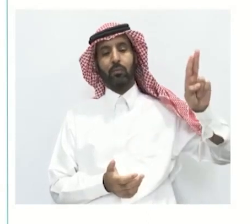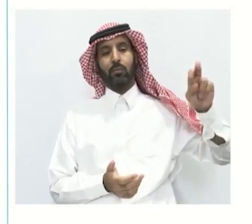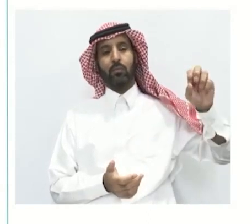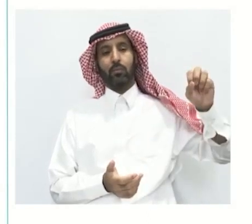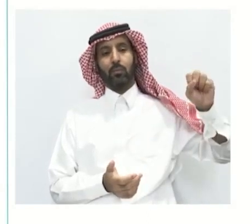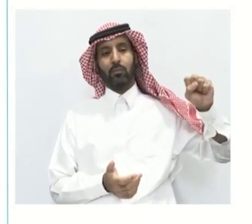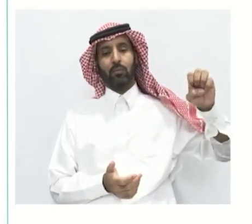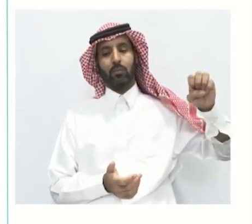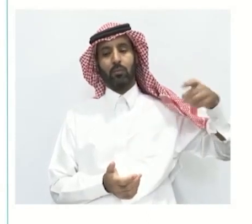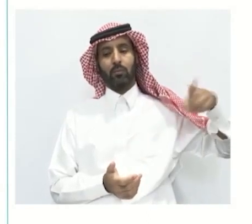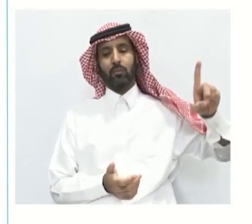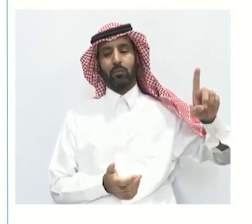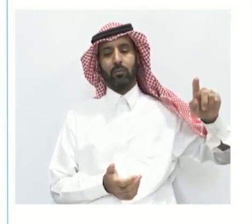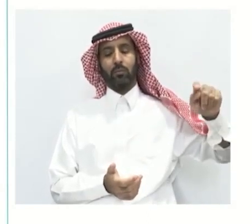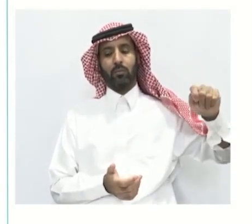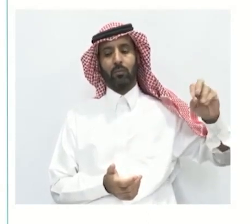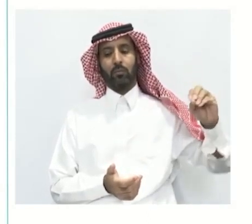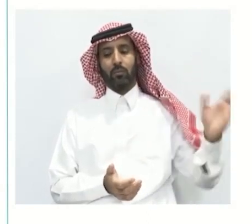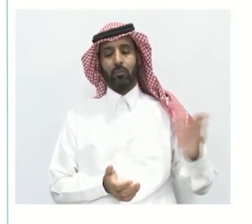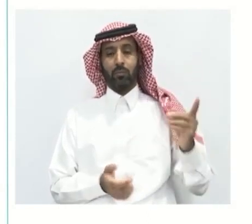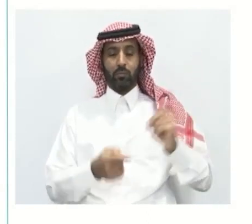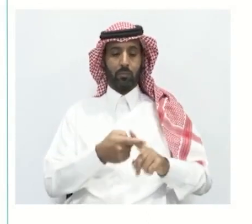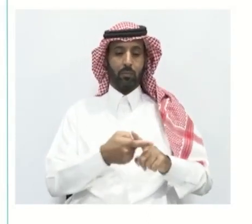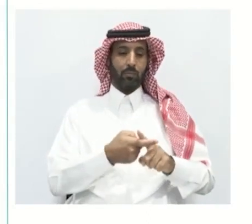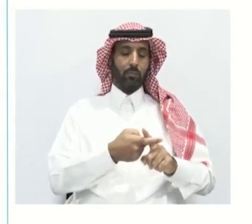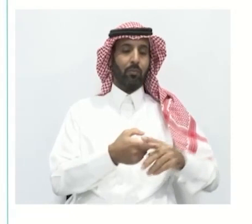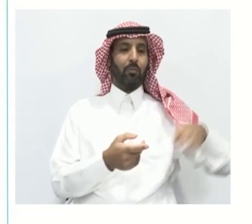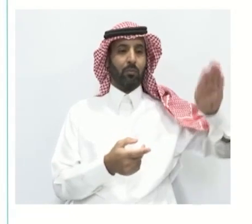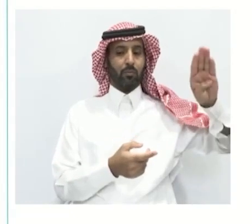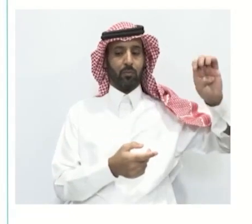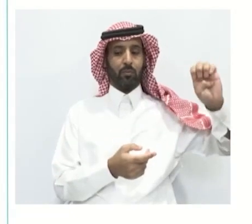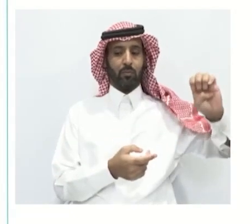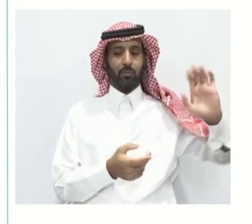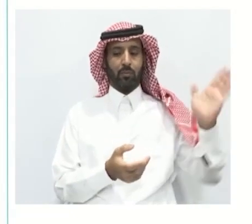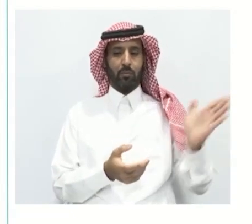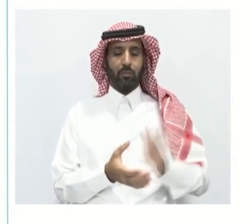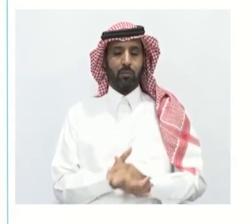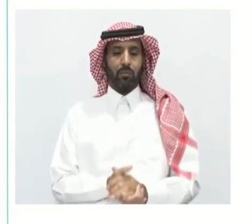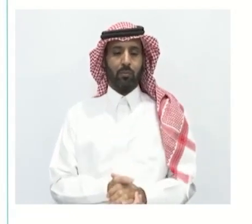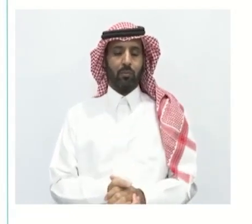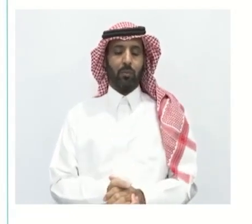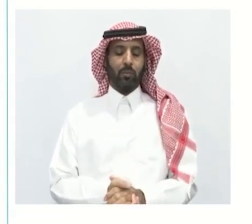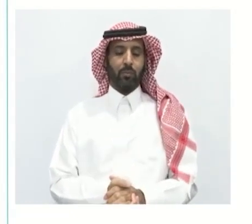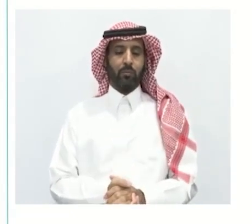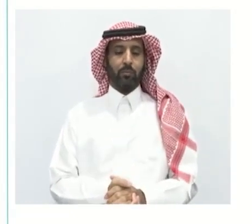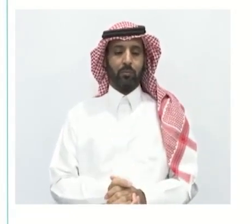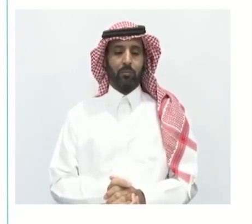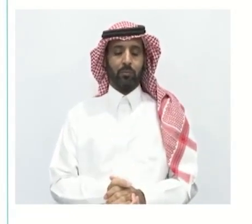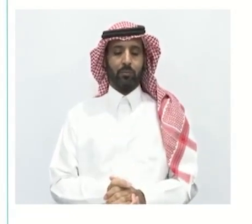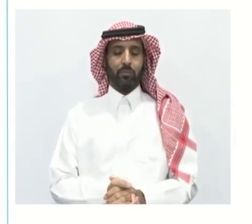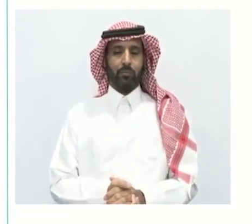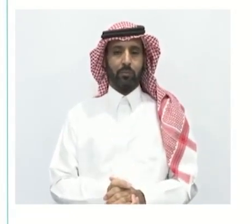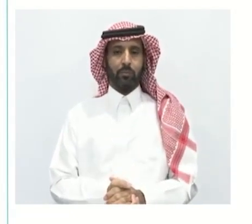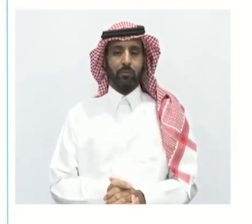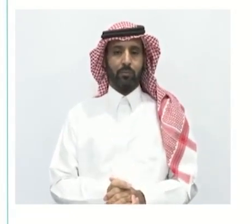would. We use used to plus be. Used to be. Used to be. Here be is the word be